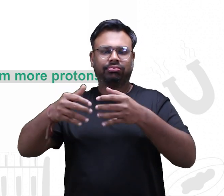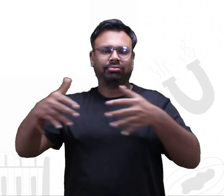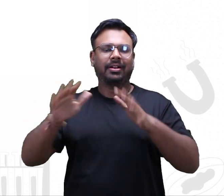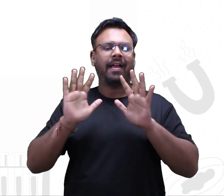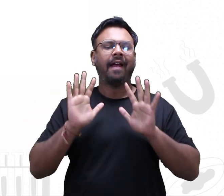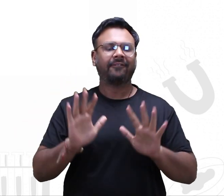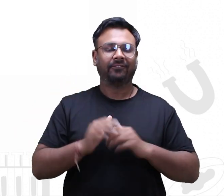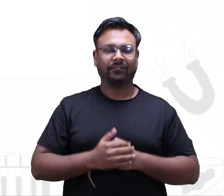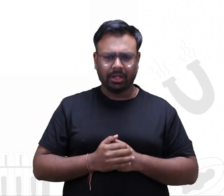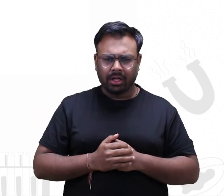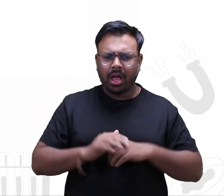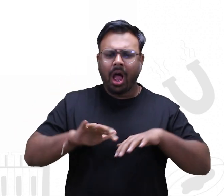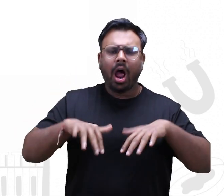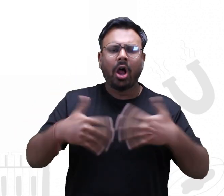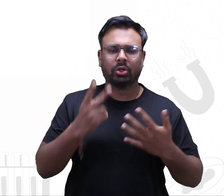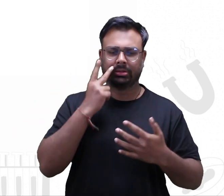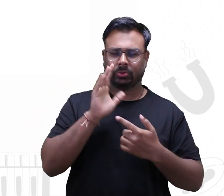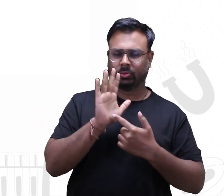protons, and the reaction is